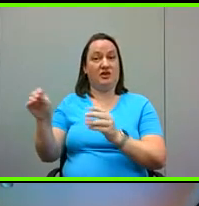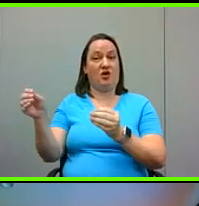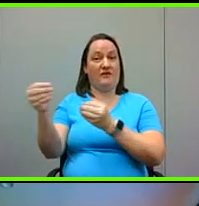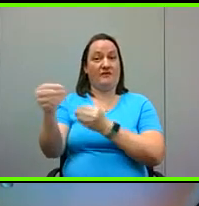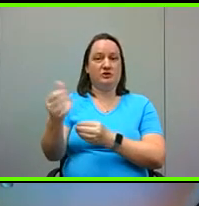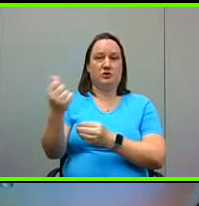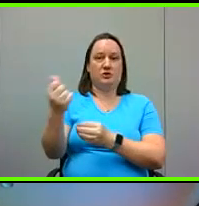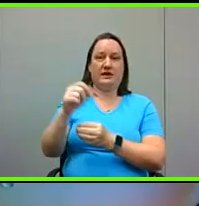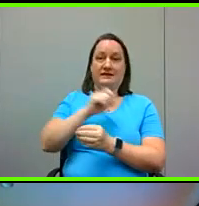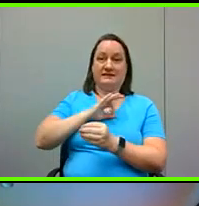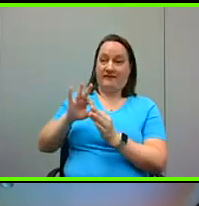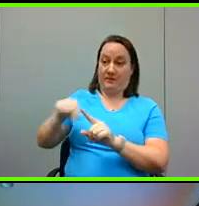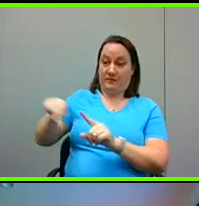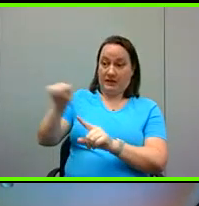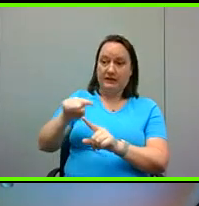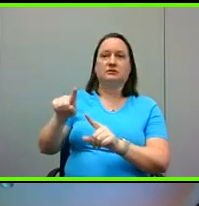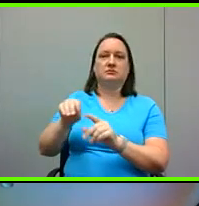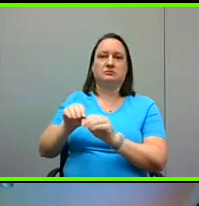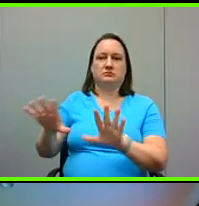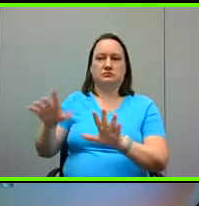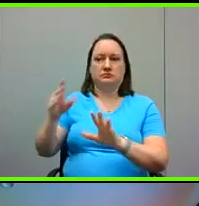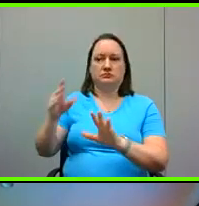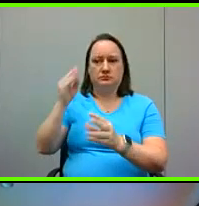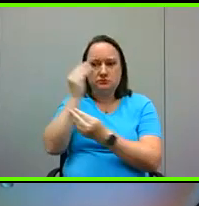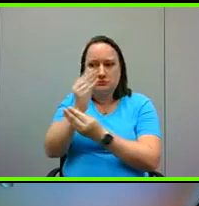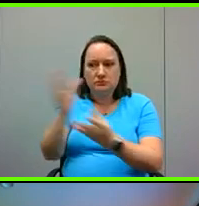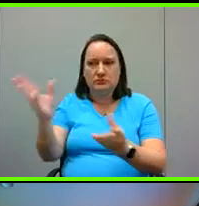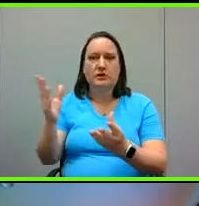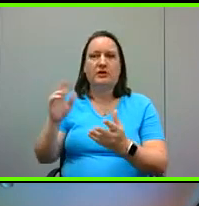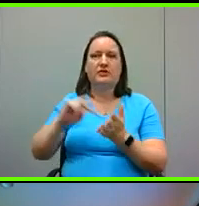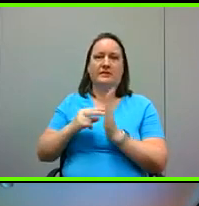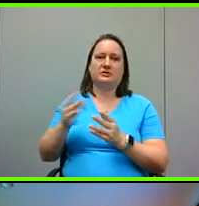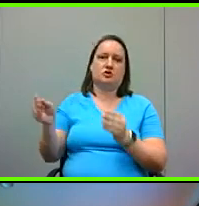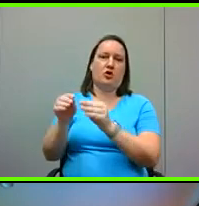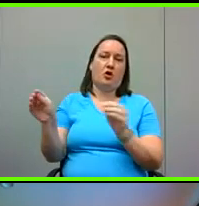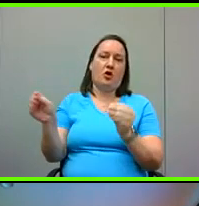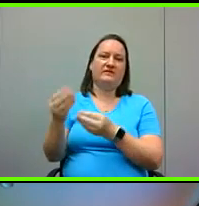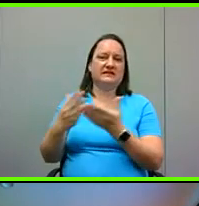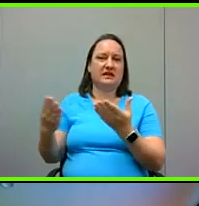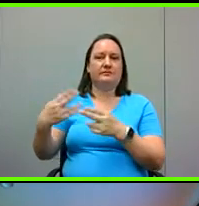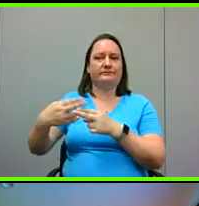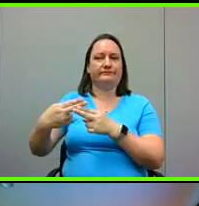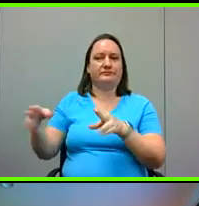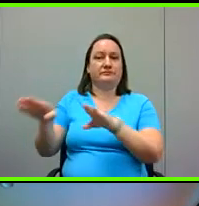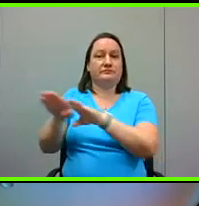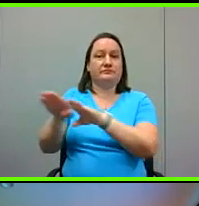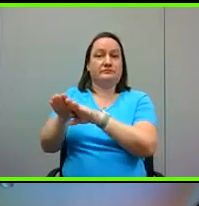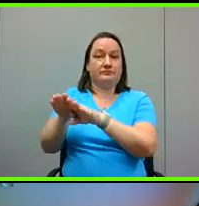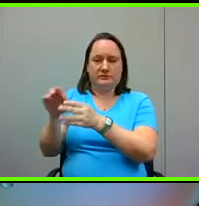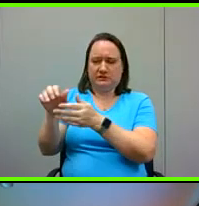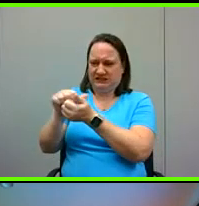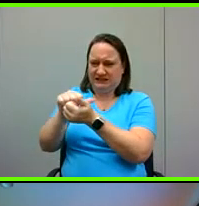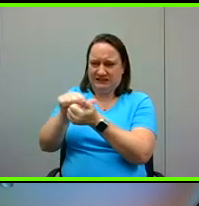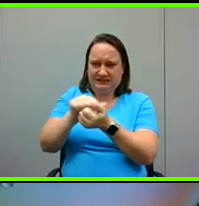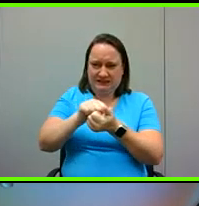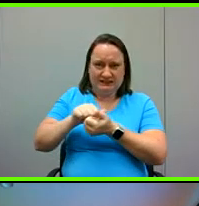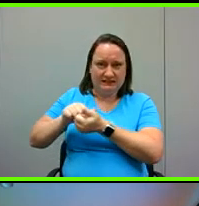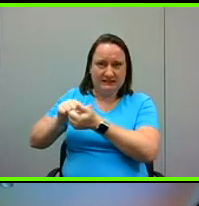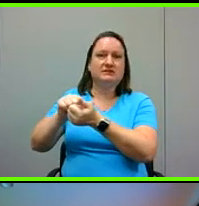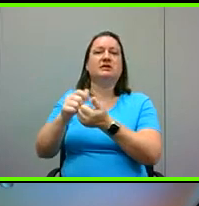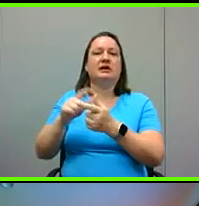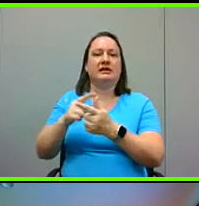member. So for that reason, we have had to shut the office down and deep clean the office. So when we talk